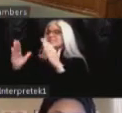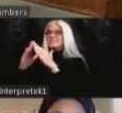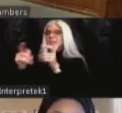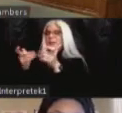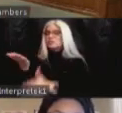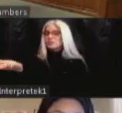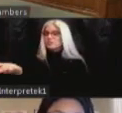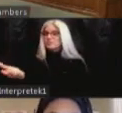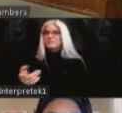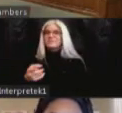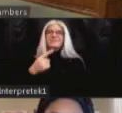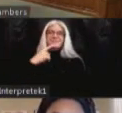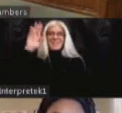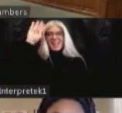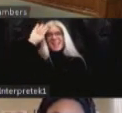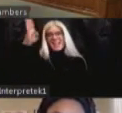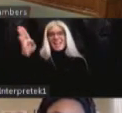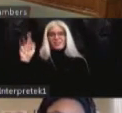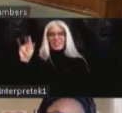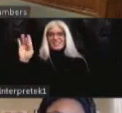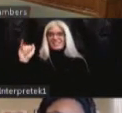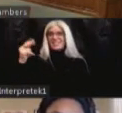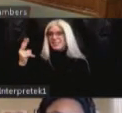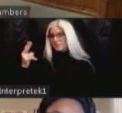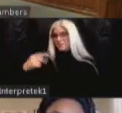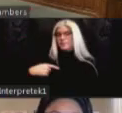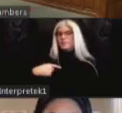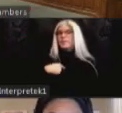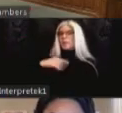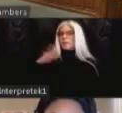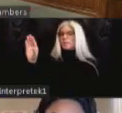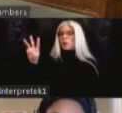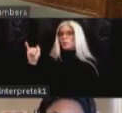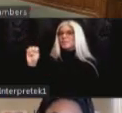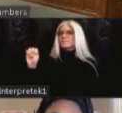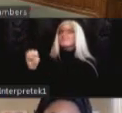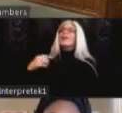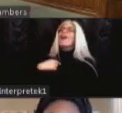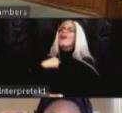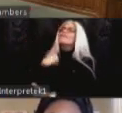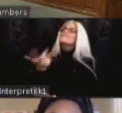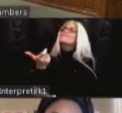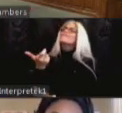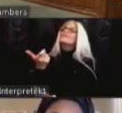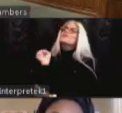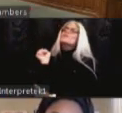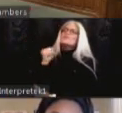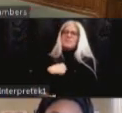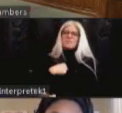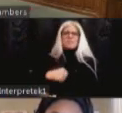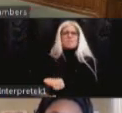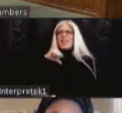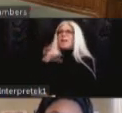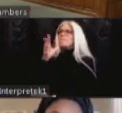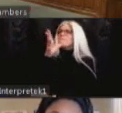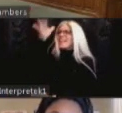Rakia. I was sitting here like a proud parent almost. I worked with Rakia at the United Way, and she is a rock star.